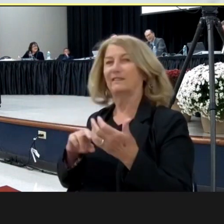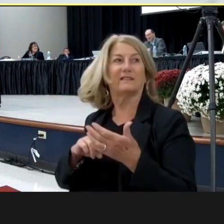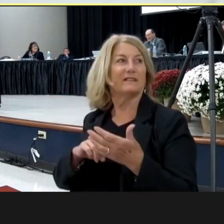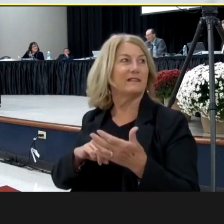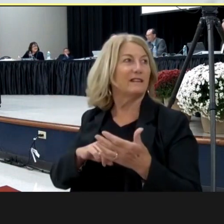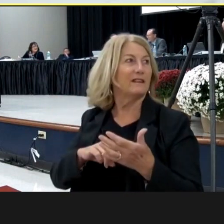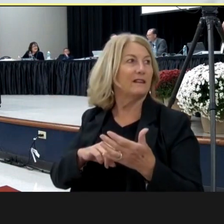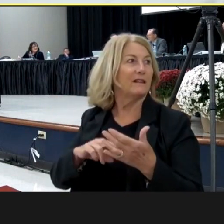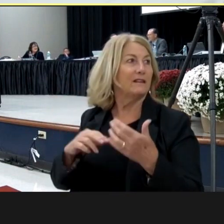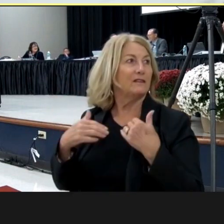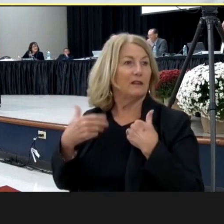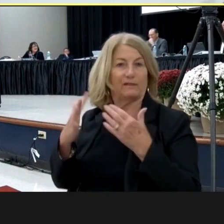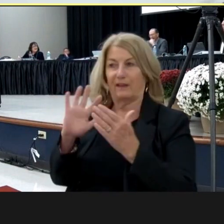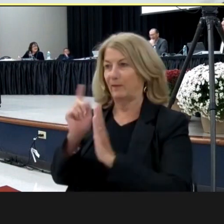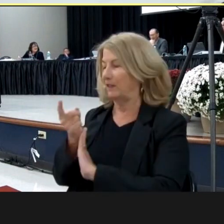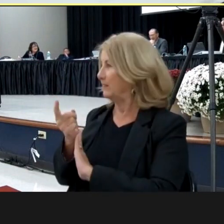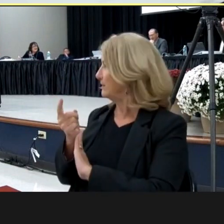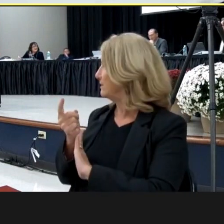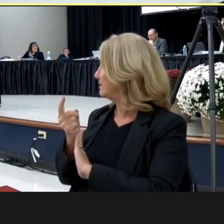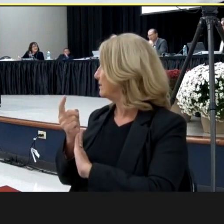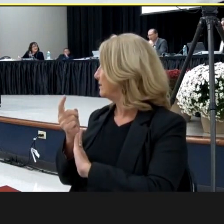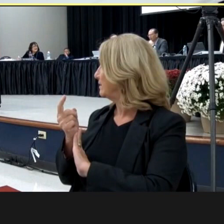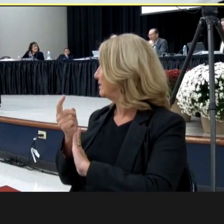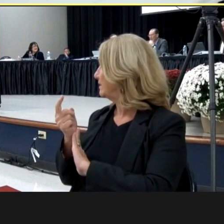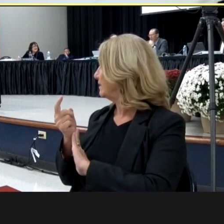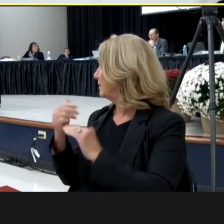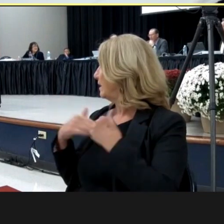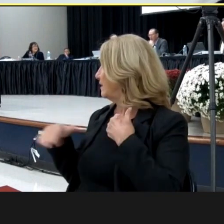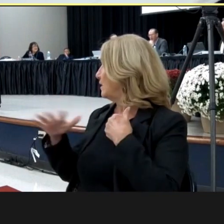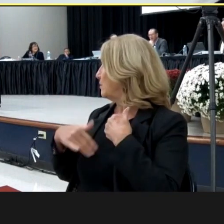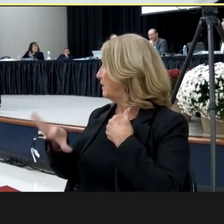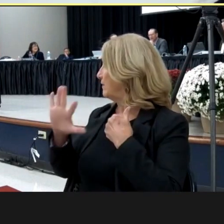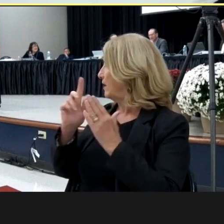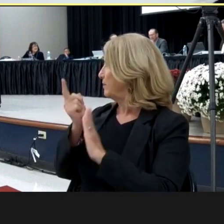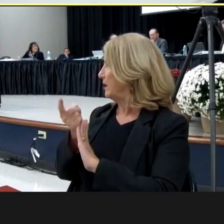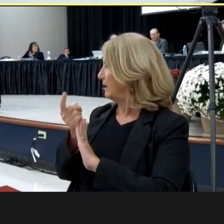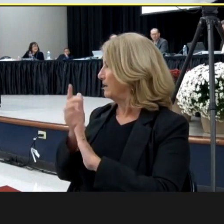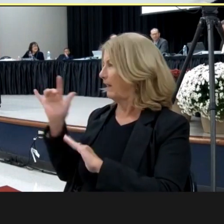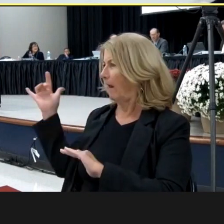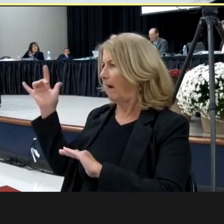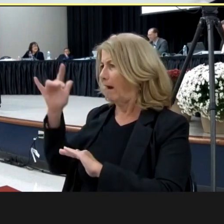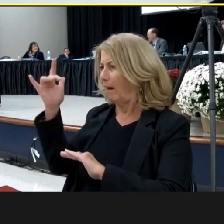have 5 minutes? I've got about 5 hot minutes, mostly about airline travel.